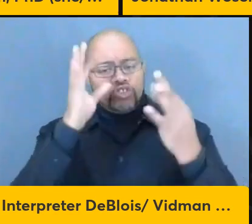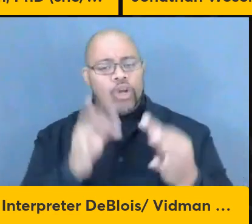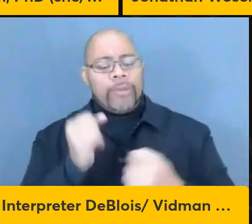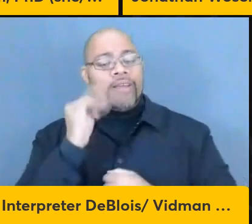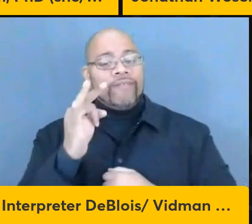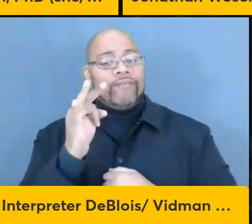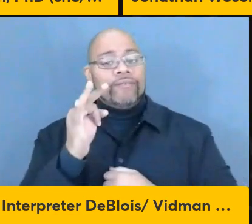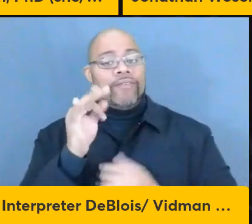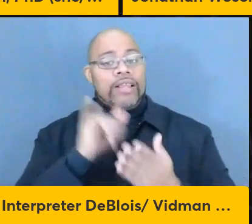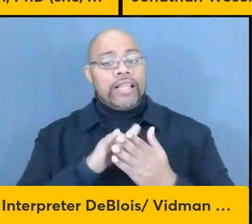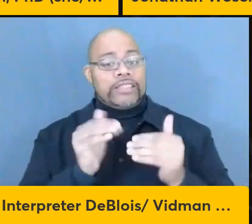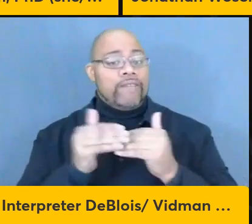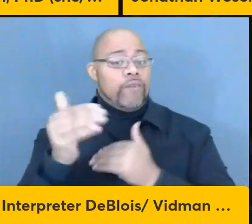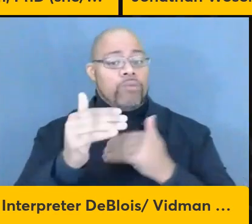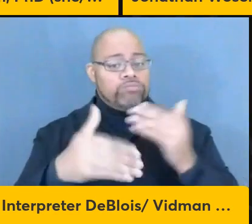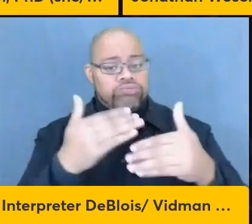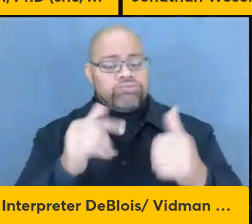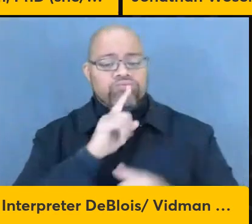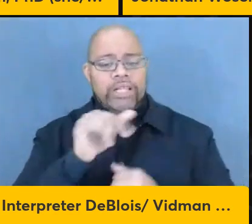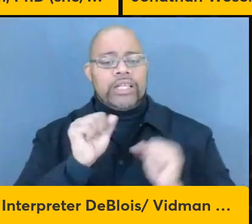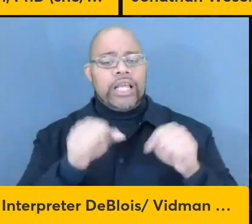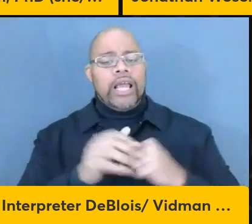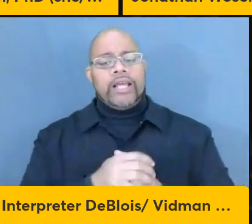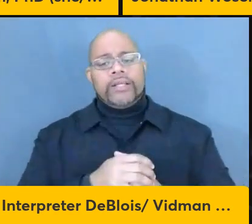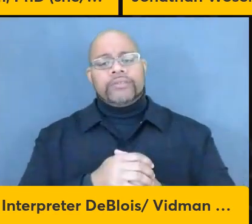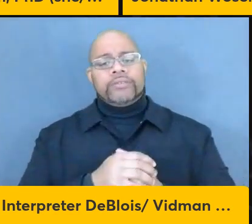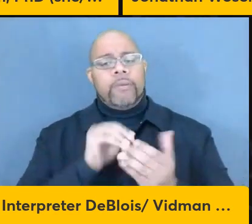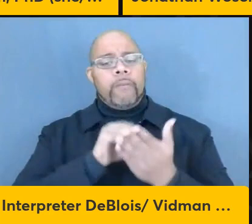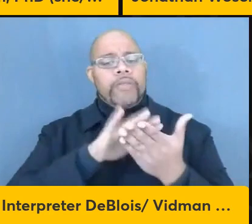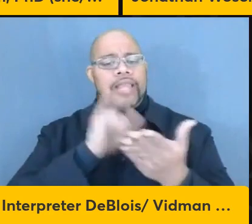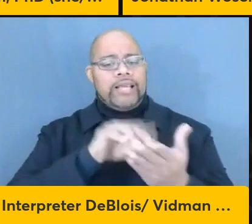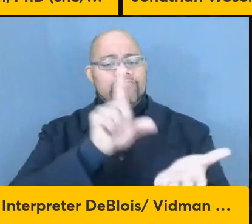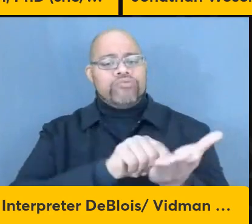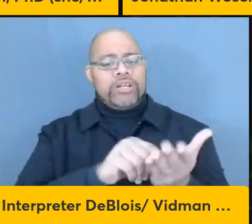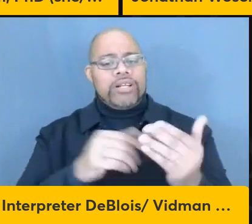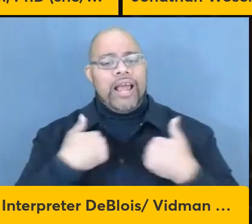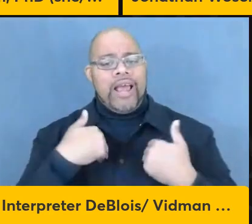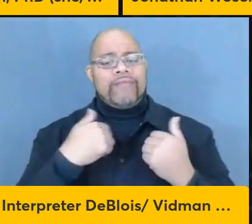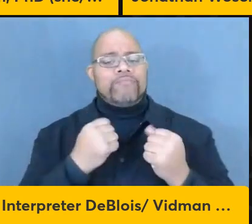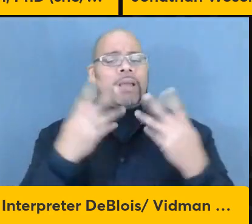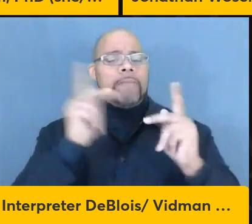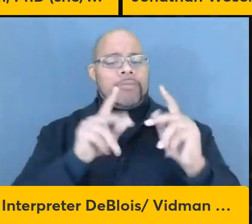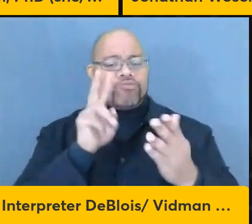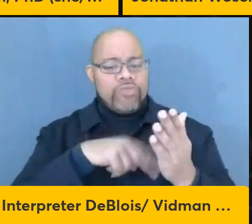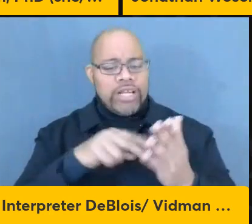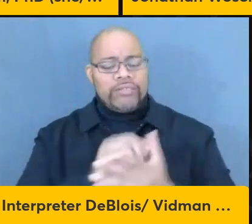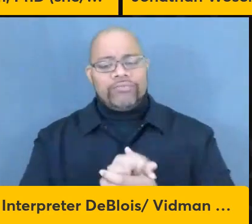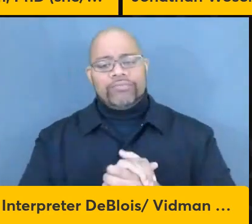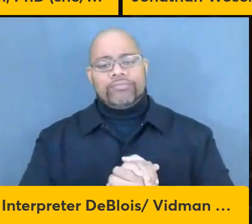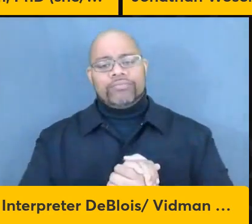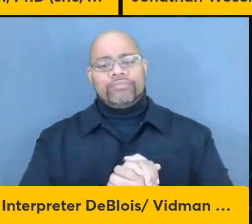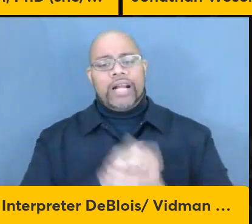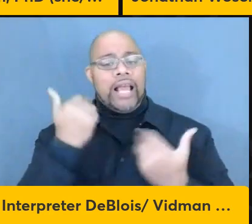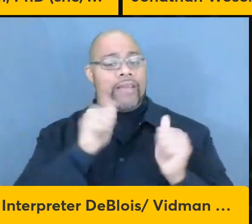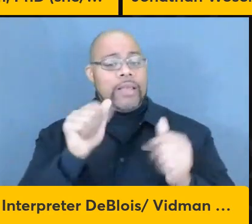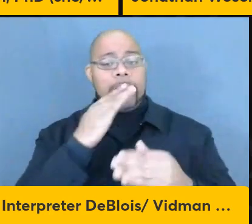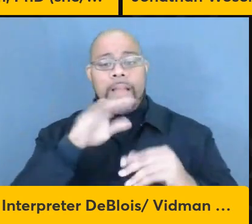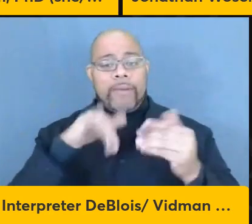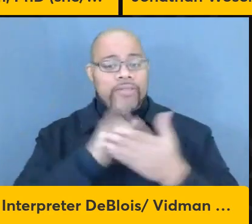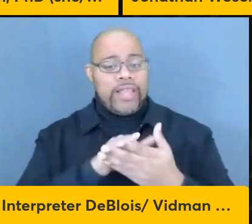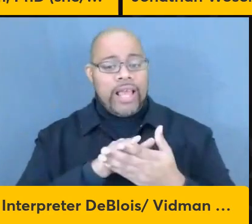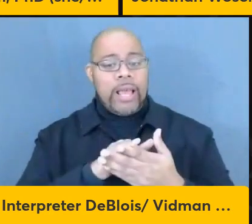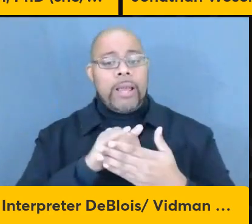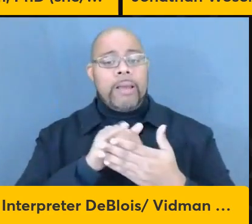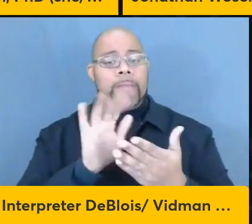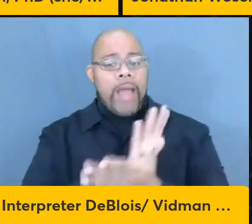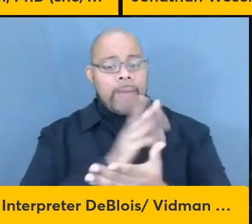whether it's far enough along to really put that in print and have thousands of people read it. Not that there's anything bad about that paper